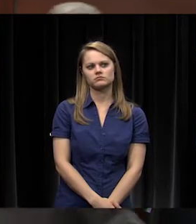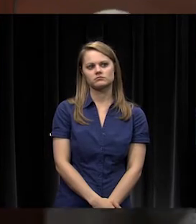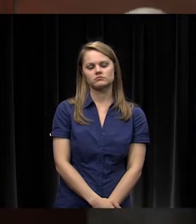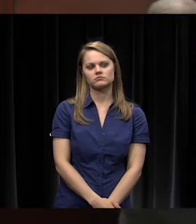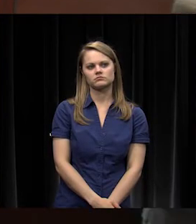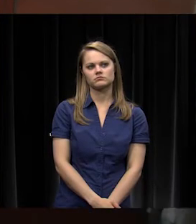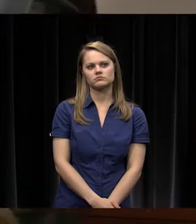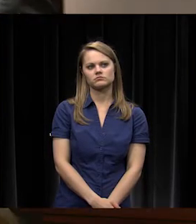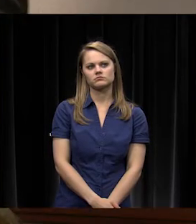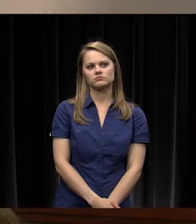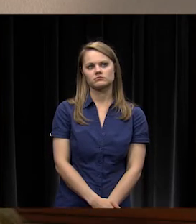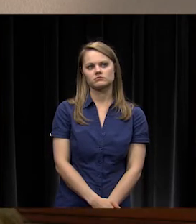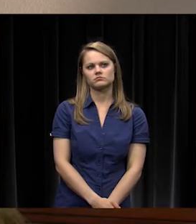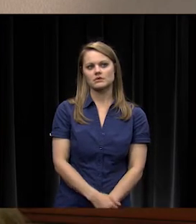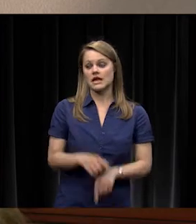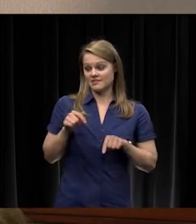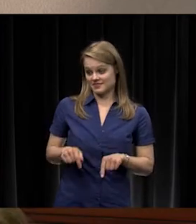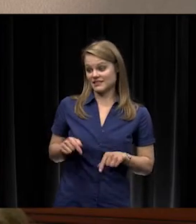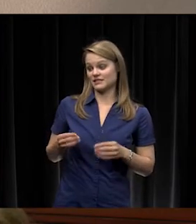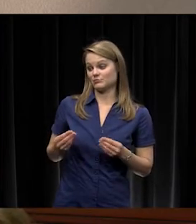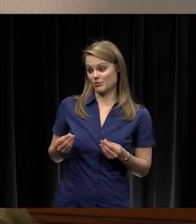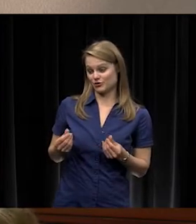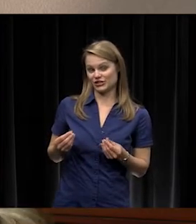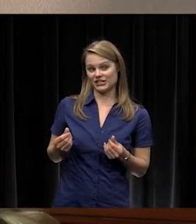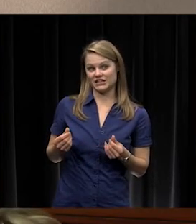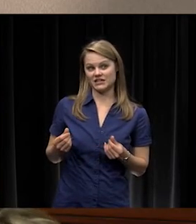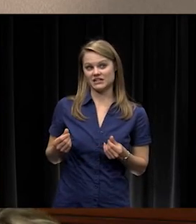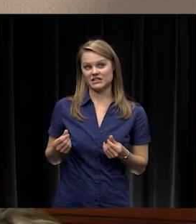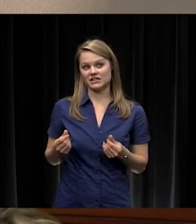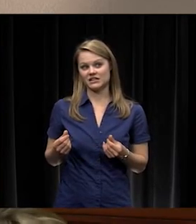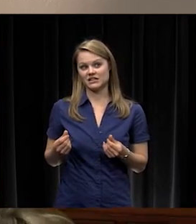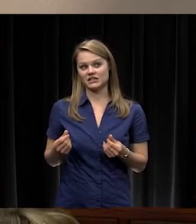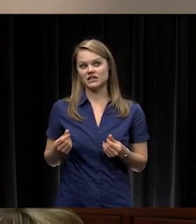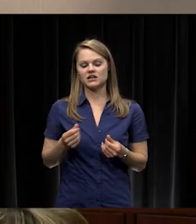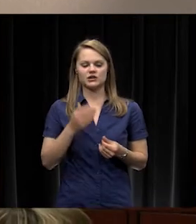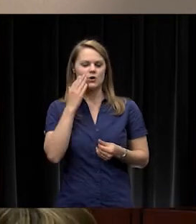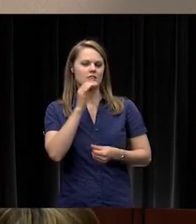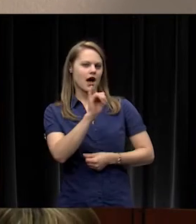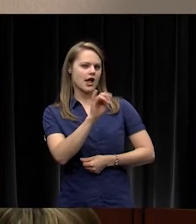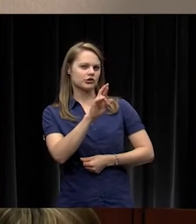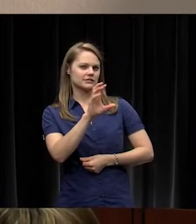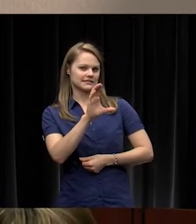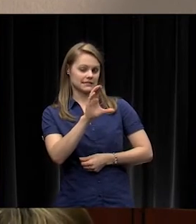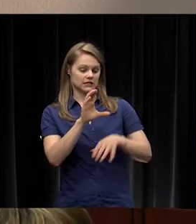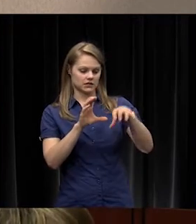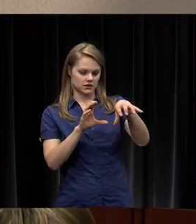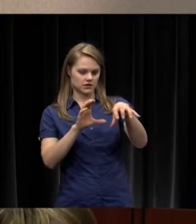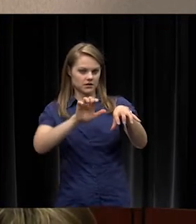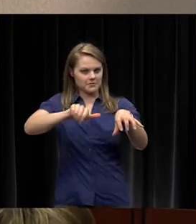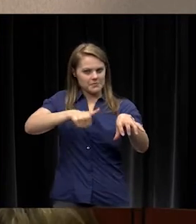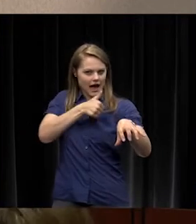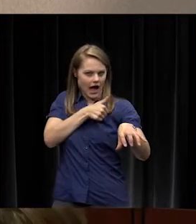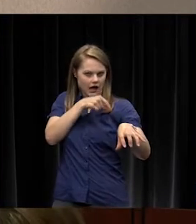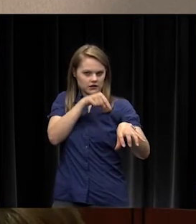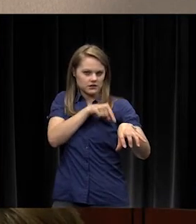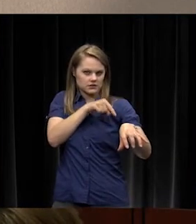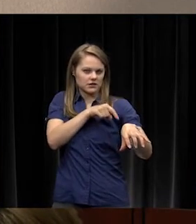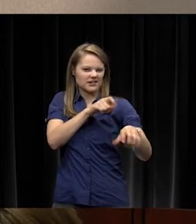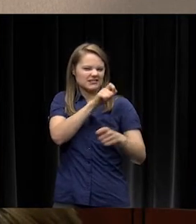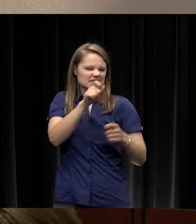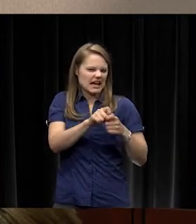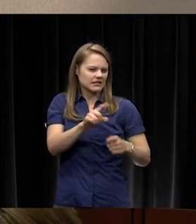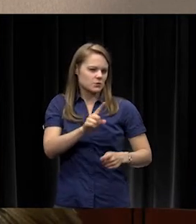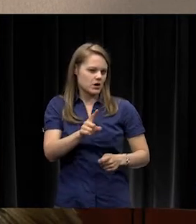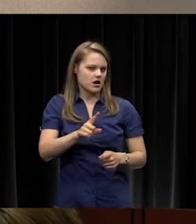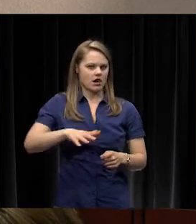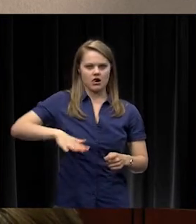Right. It's on this property here. It's on this property, basically behind the IRC somewhere. The exact location hasn't really been pinpointed. We're very much